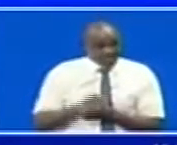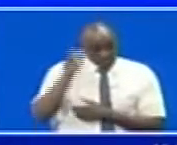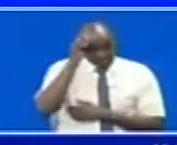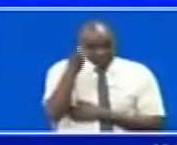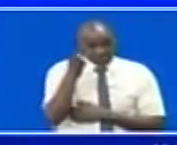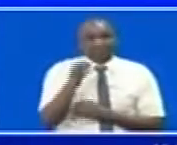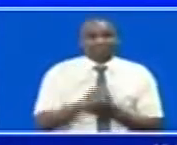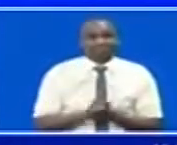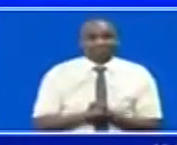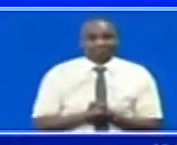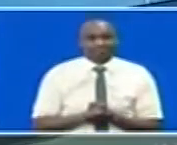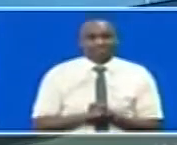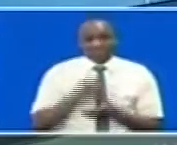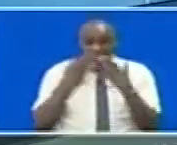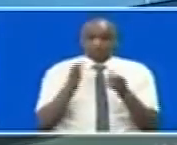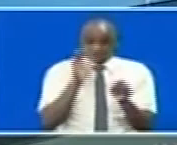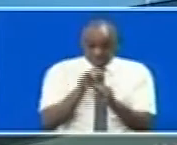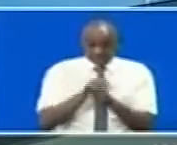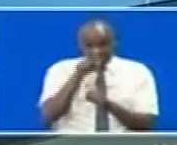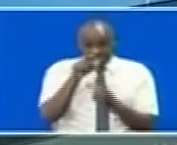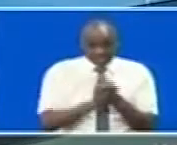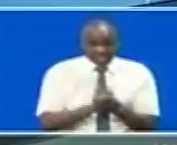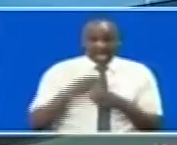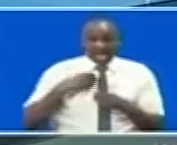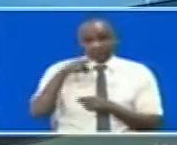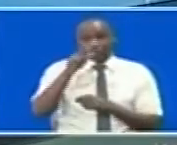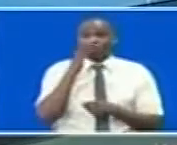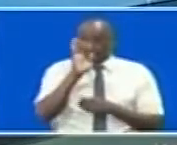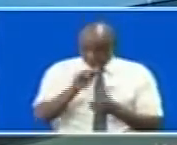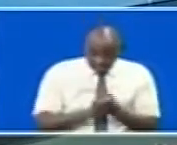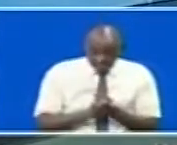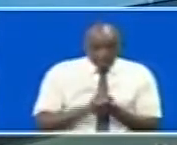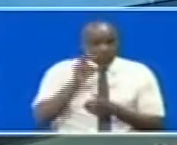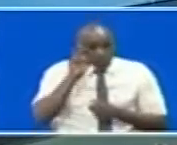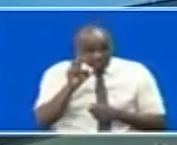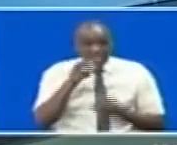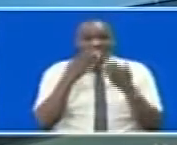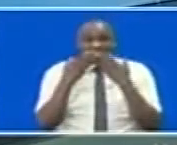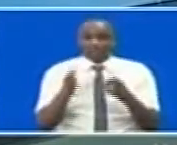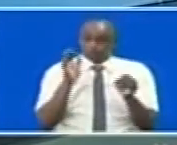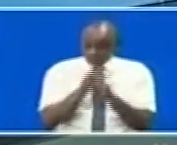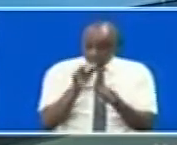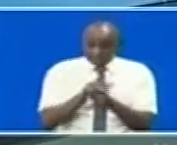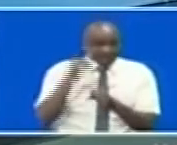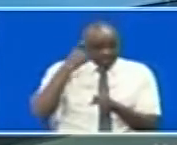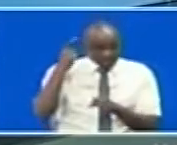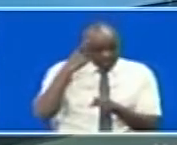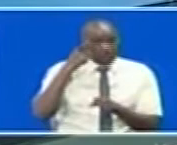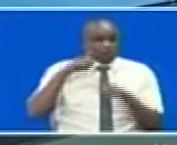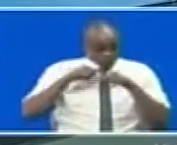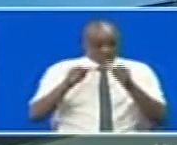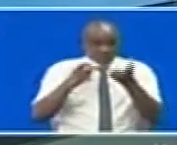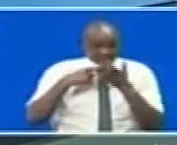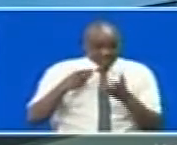my take. Thank you very much for that and for your feedback, for watching. Thanks for that. Remember, the conversation continues.